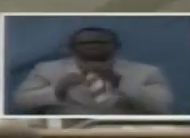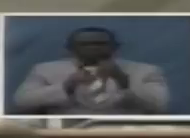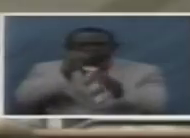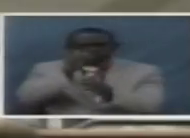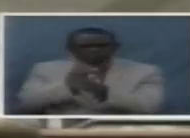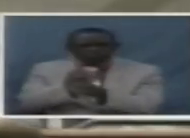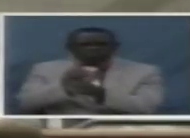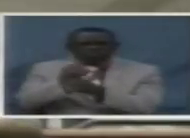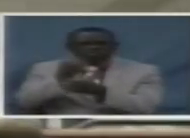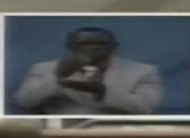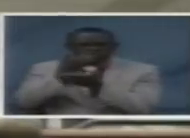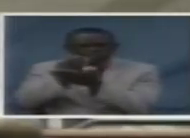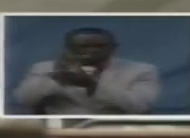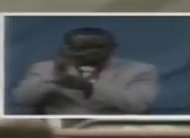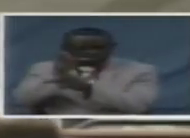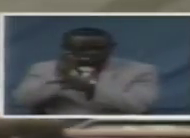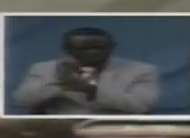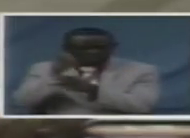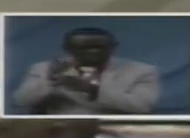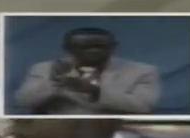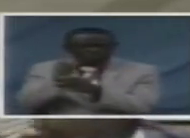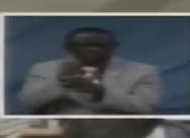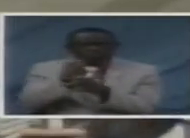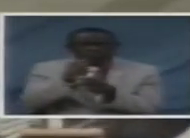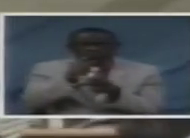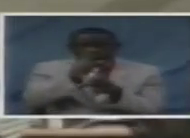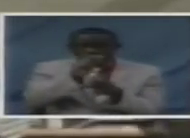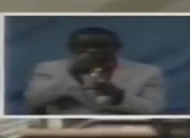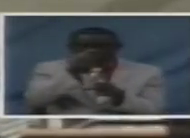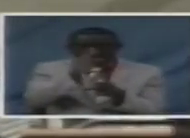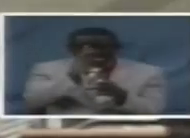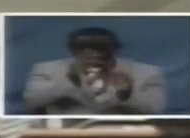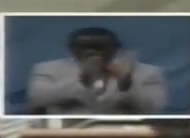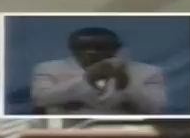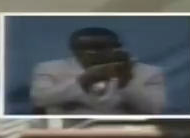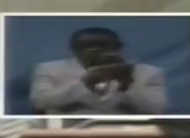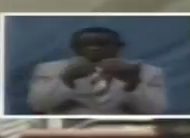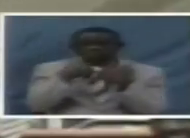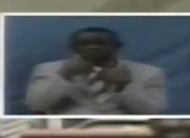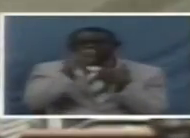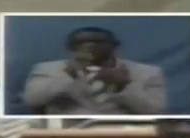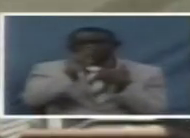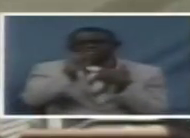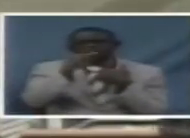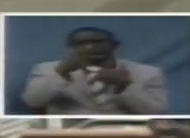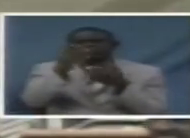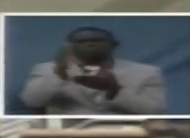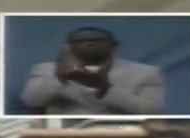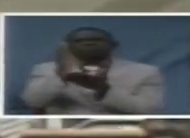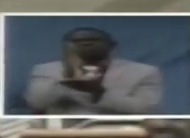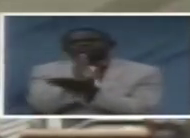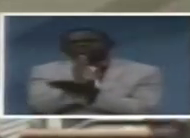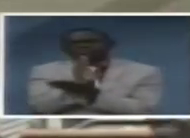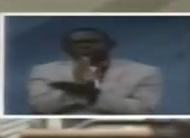as at the end of August 2017 were estimated at $2.3 billion, relatively unchanged from the